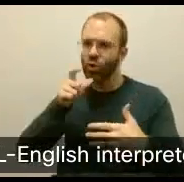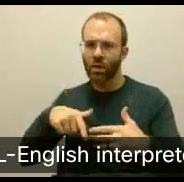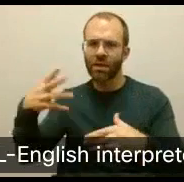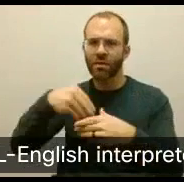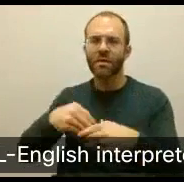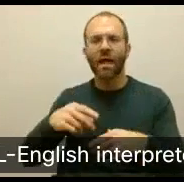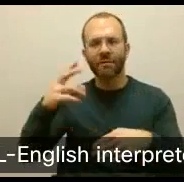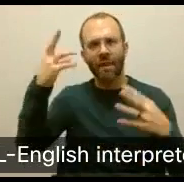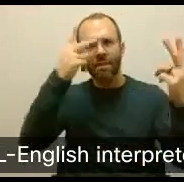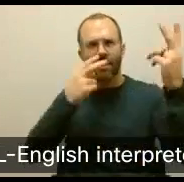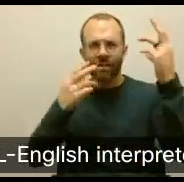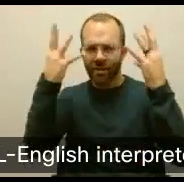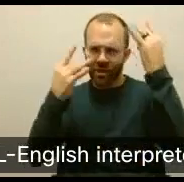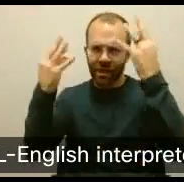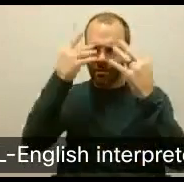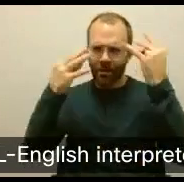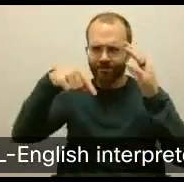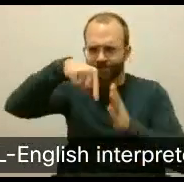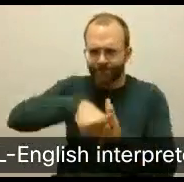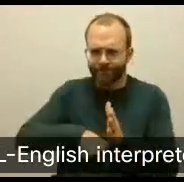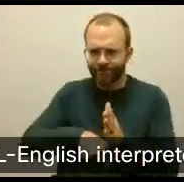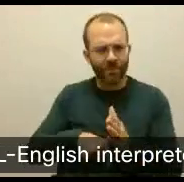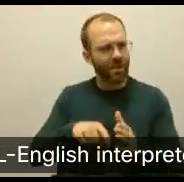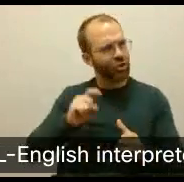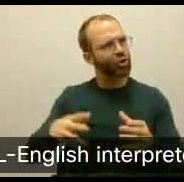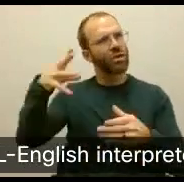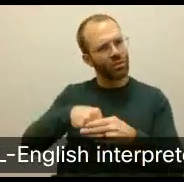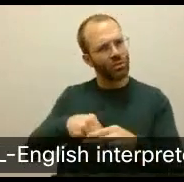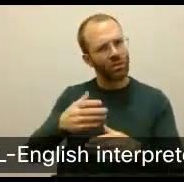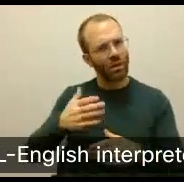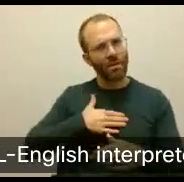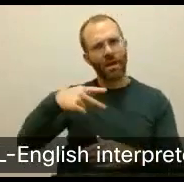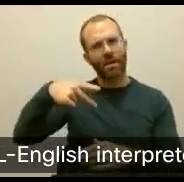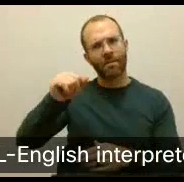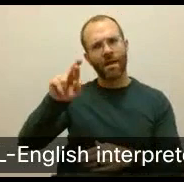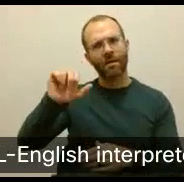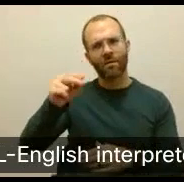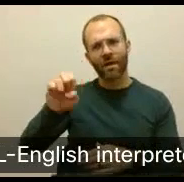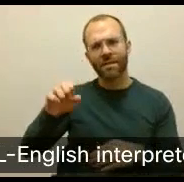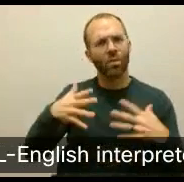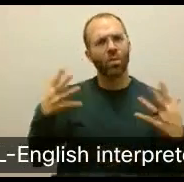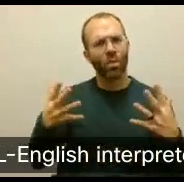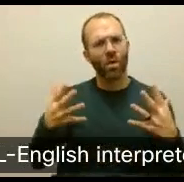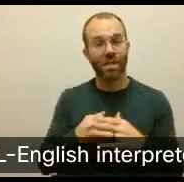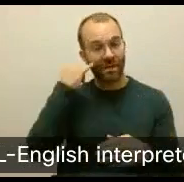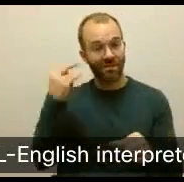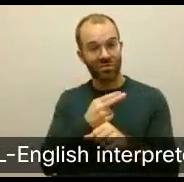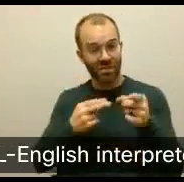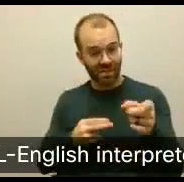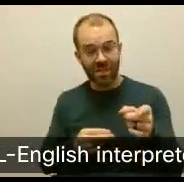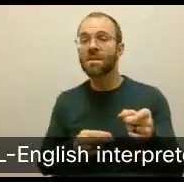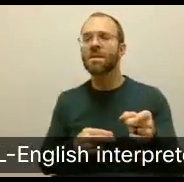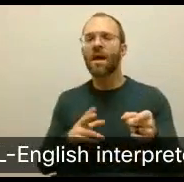what you're going to want in your paraphrase and include that information in your notes. If you use this stage or this step